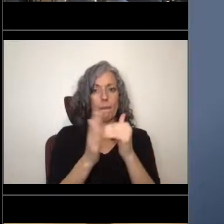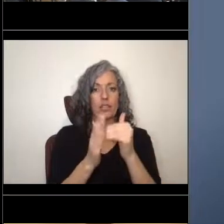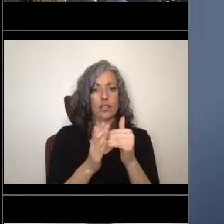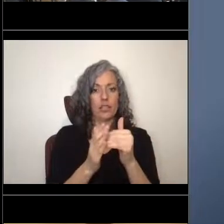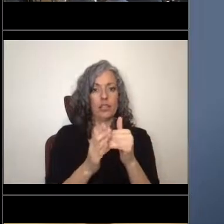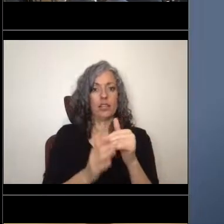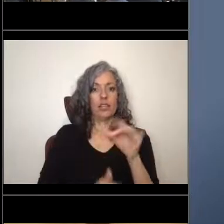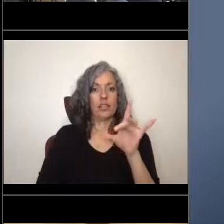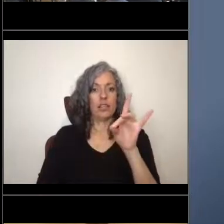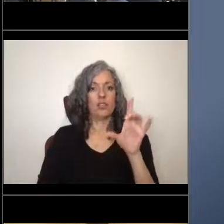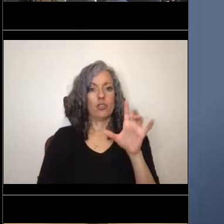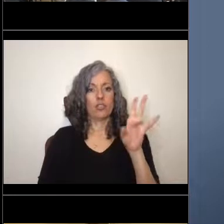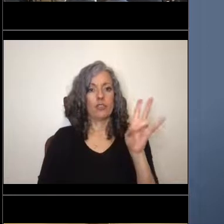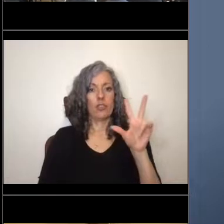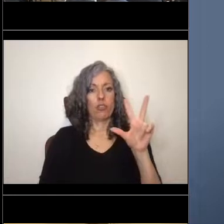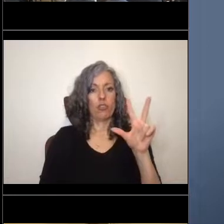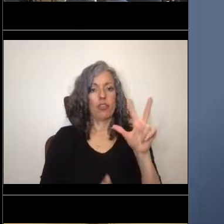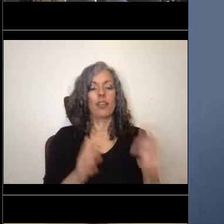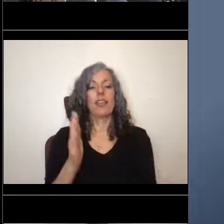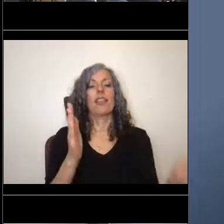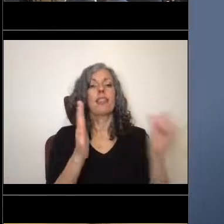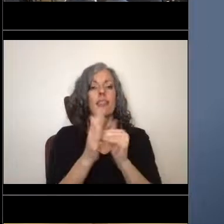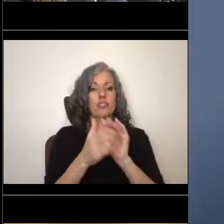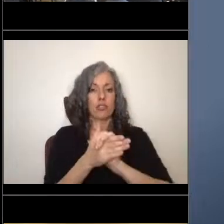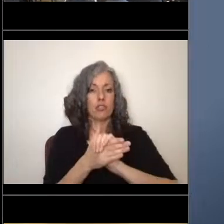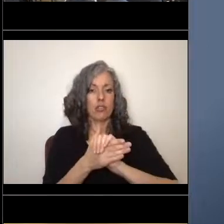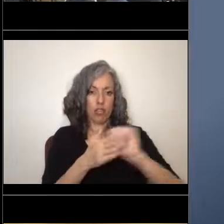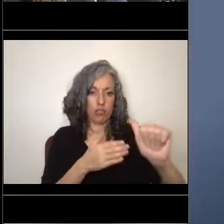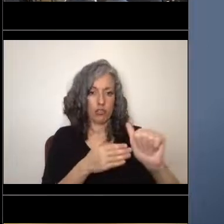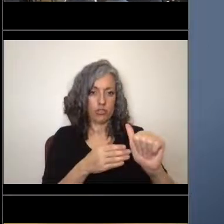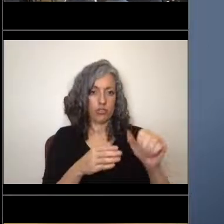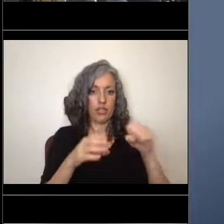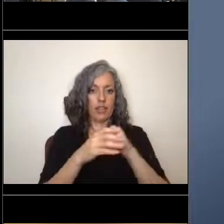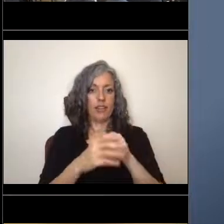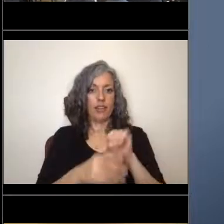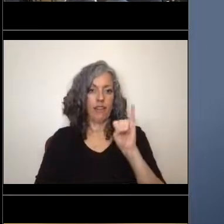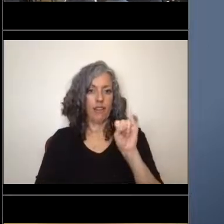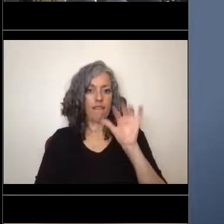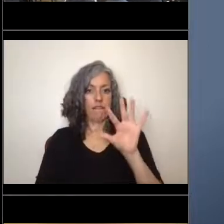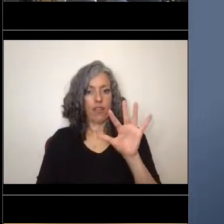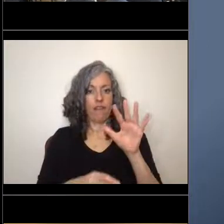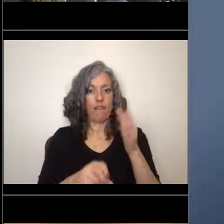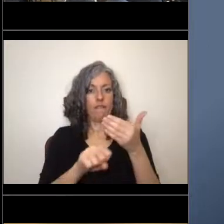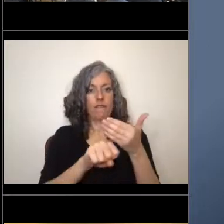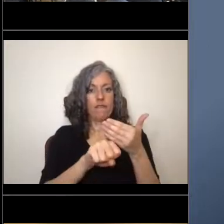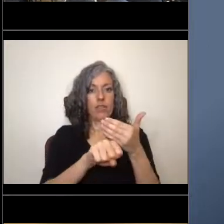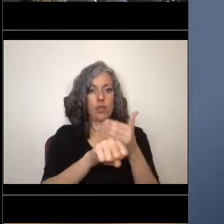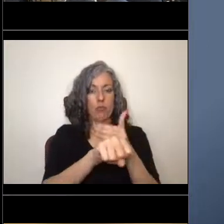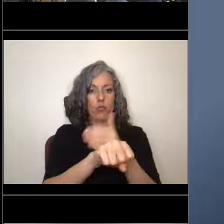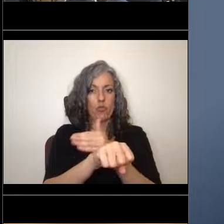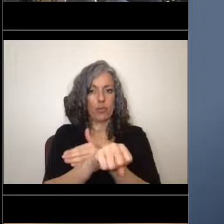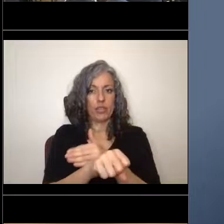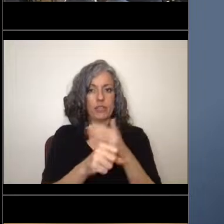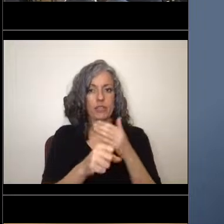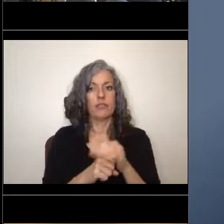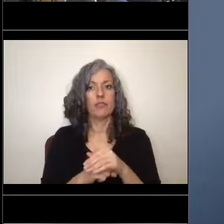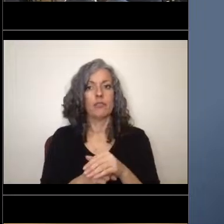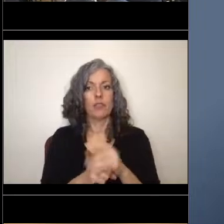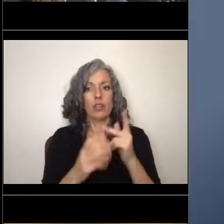$1,873,000 for the Fix 5 Cascade Gateway and I-5 Improvements Shasta project in Shasta County, Reading. The project will